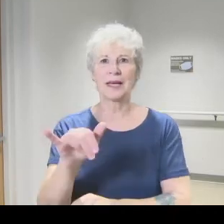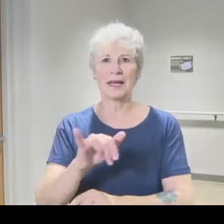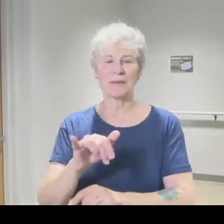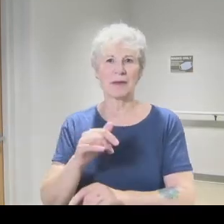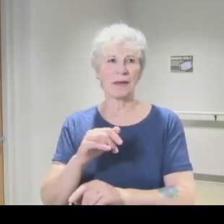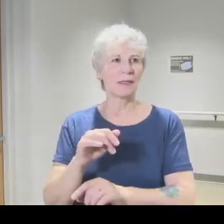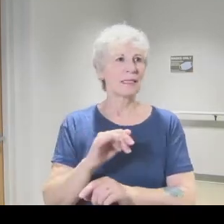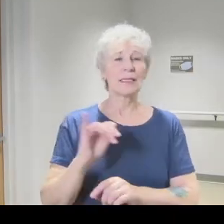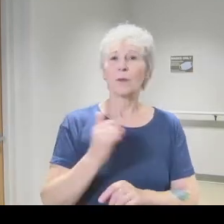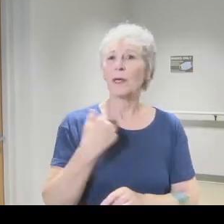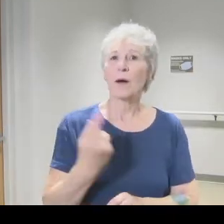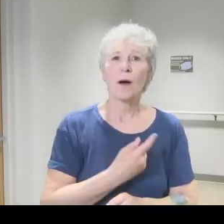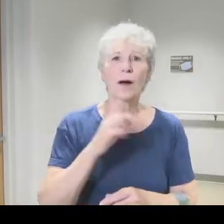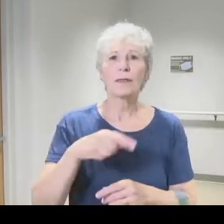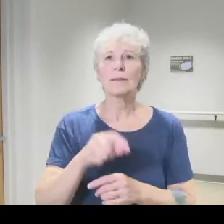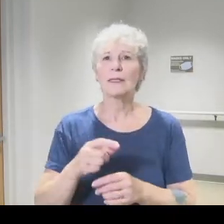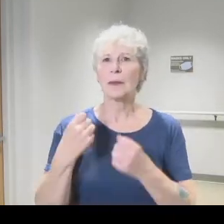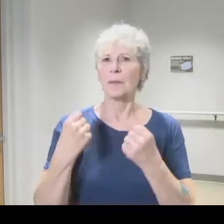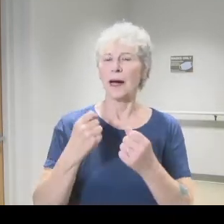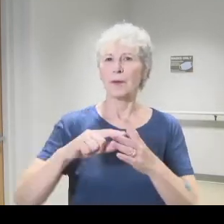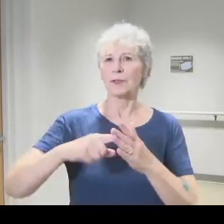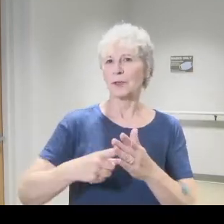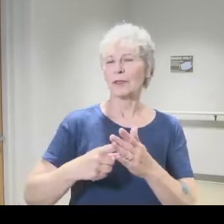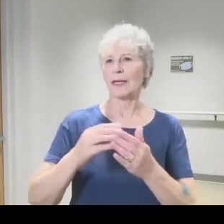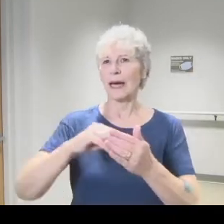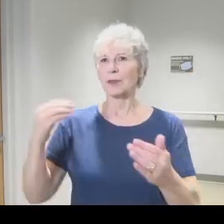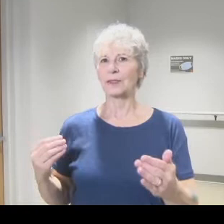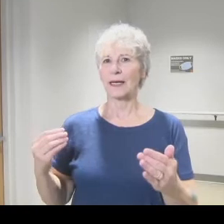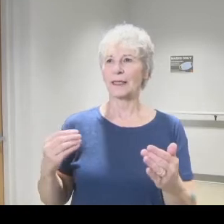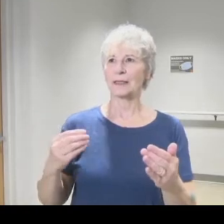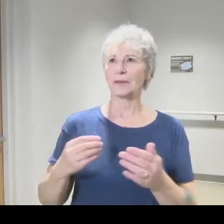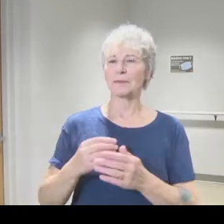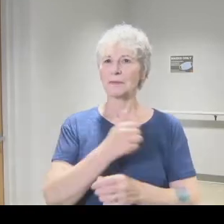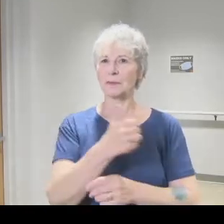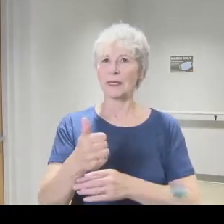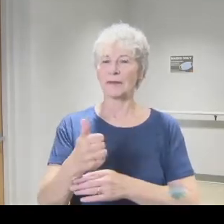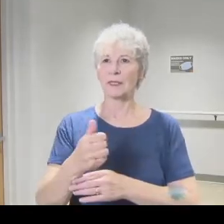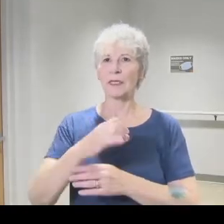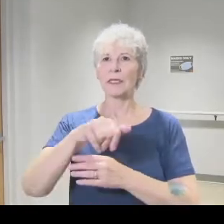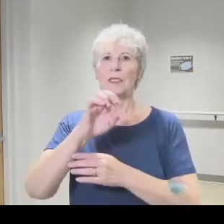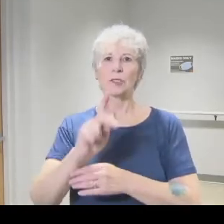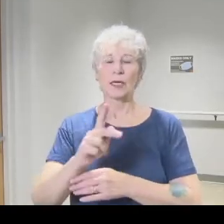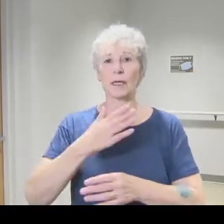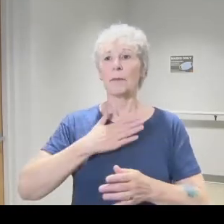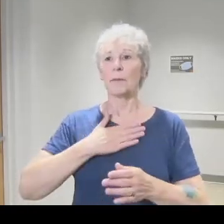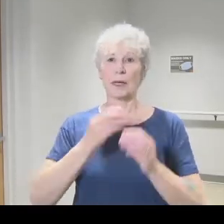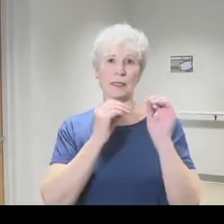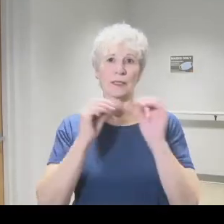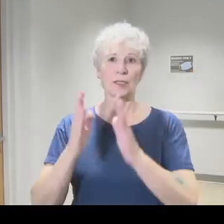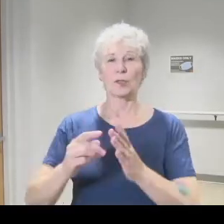a power source outside themselves. Jack Miller, one of my mentors, started the mission, and they